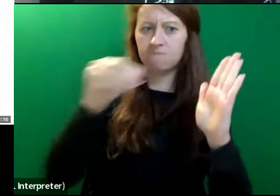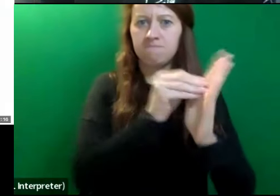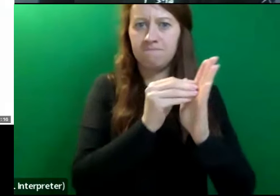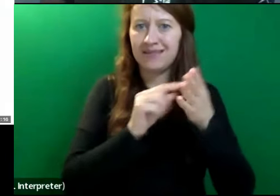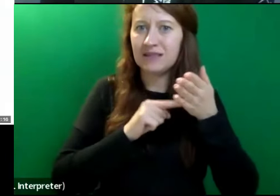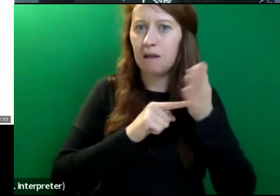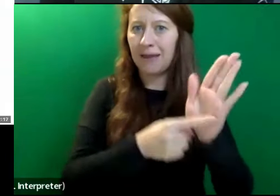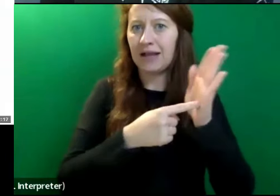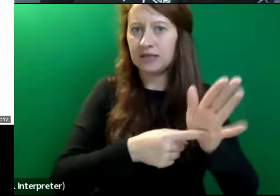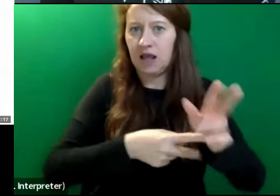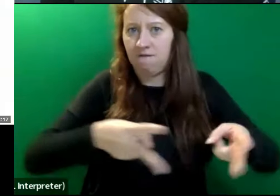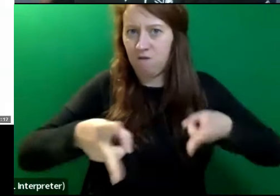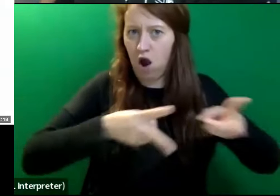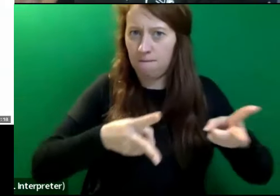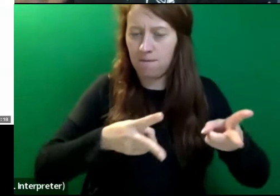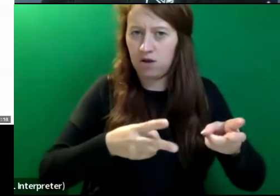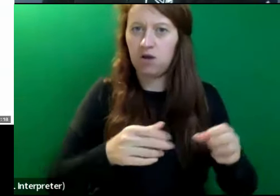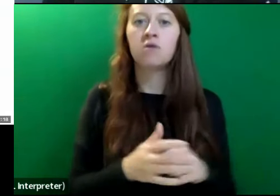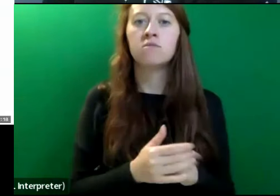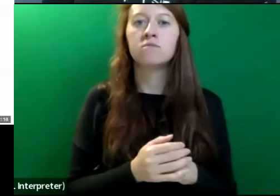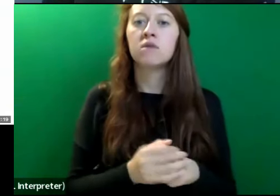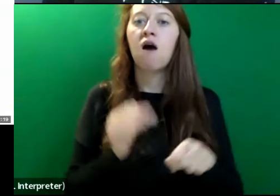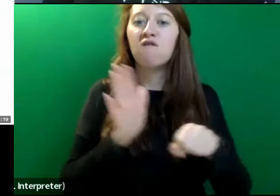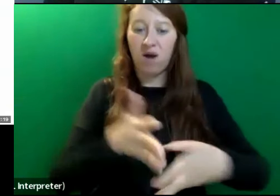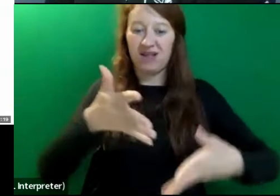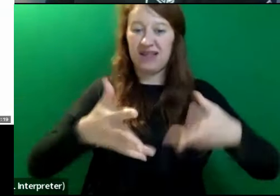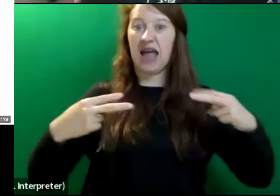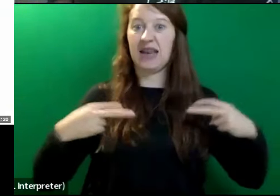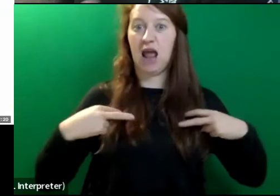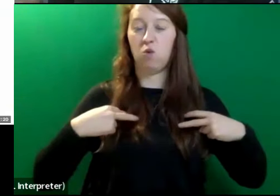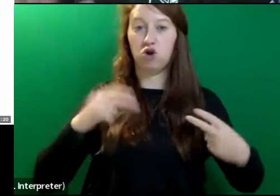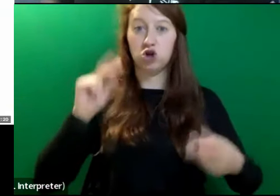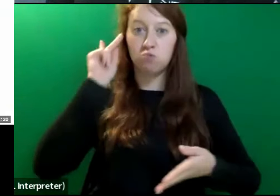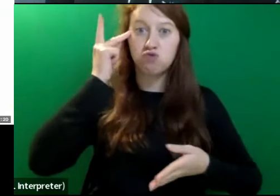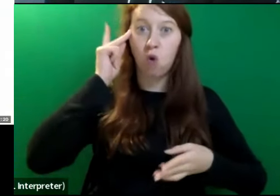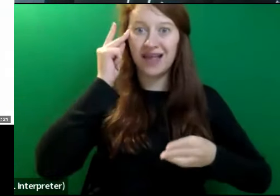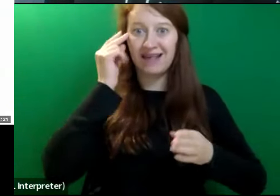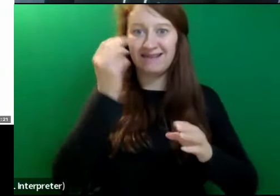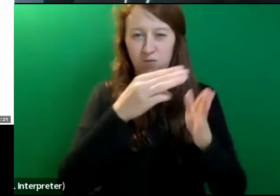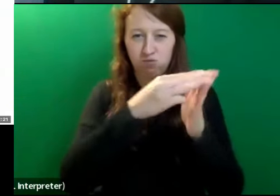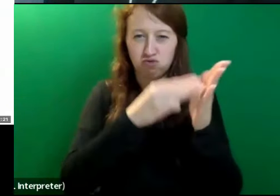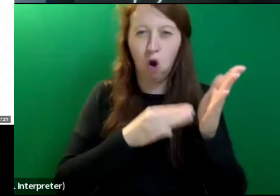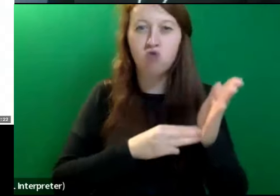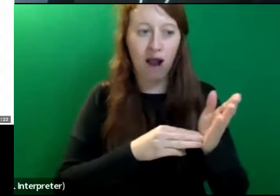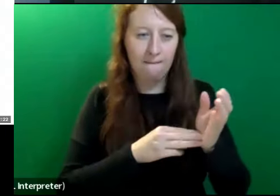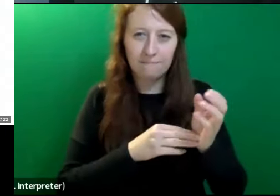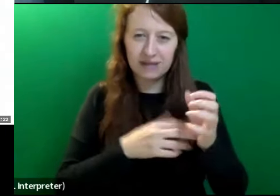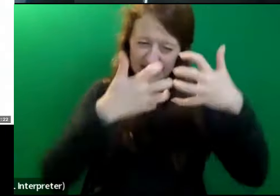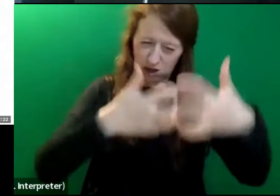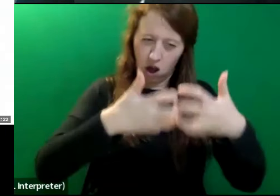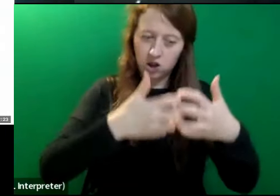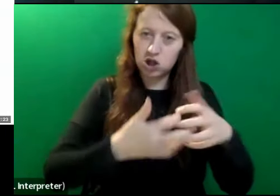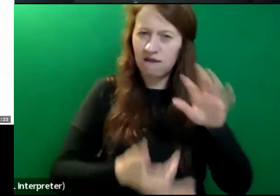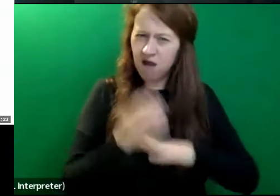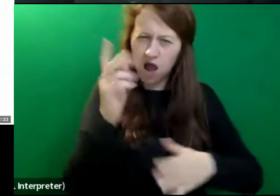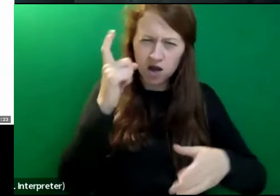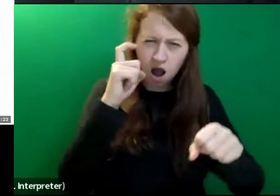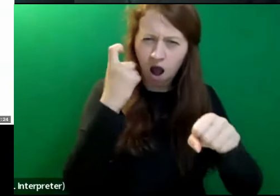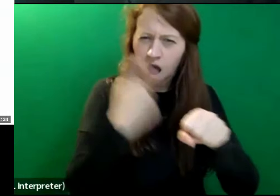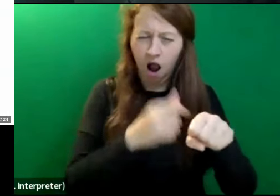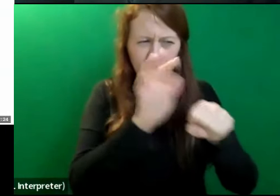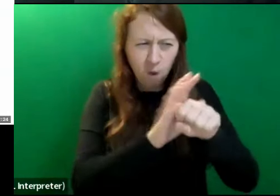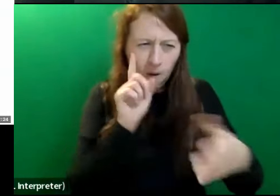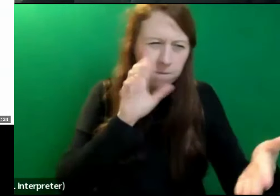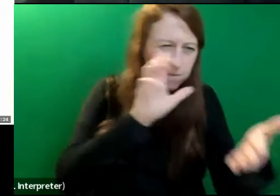sign language processing applications find it difficult to understand depicting verbs. Actually, there was an